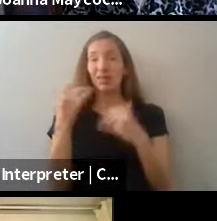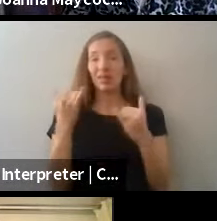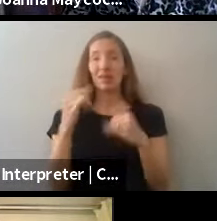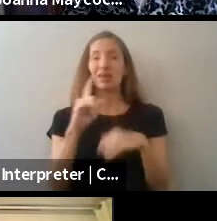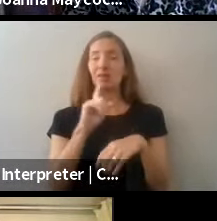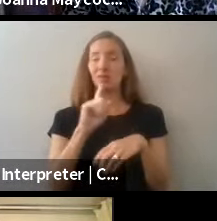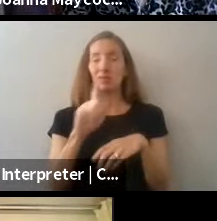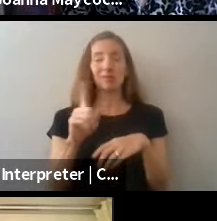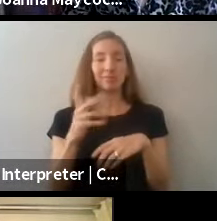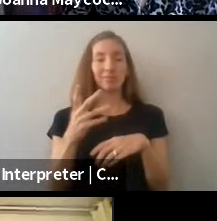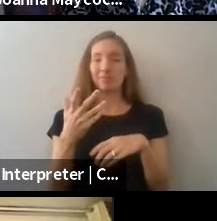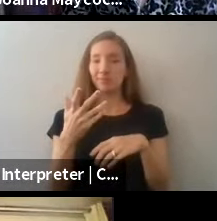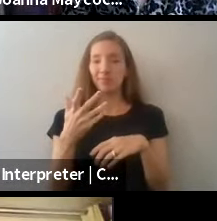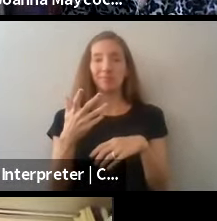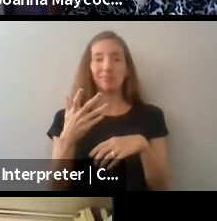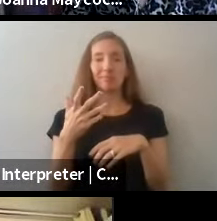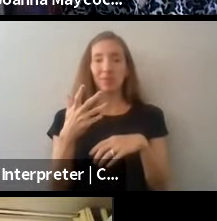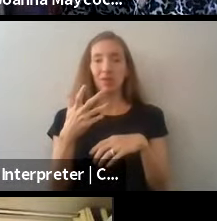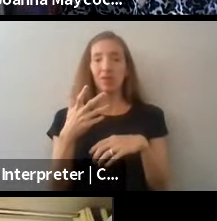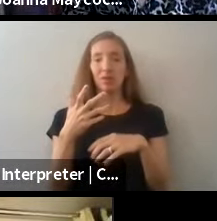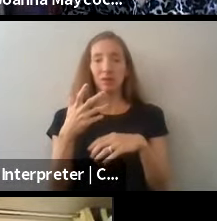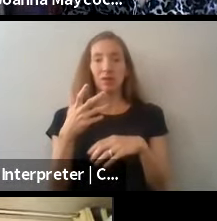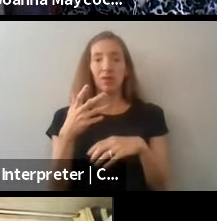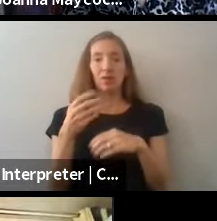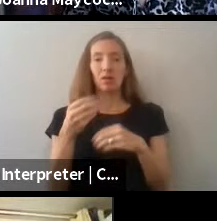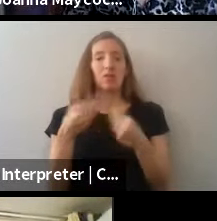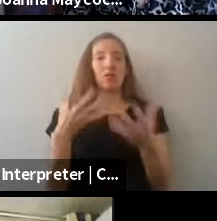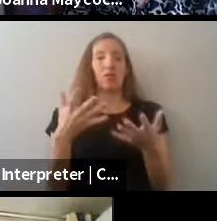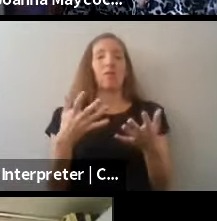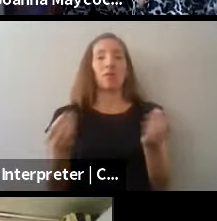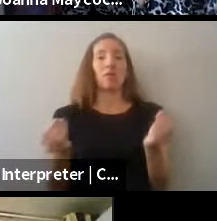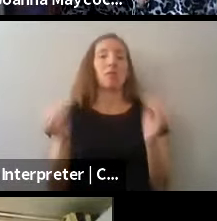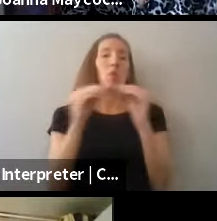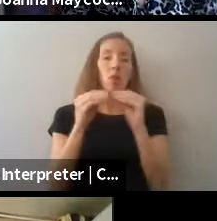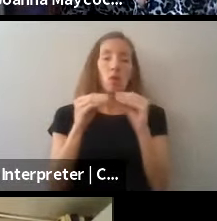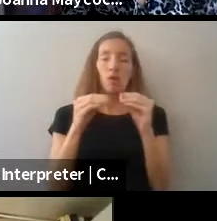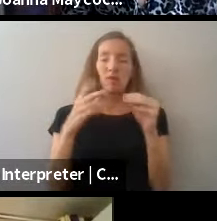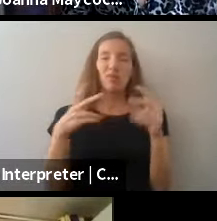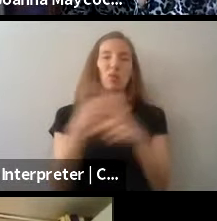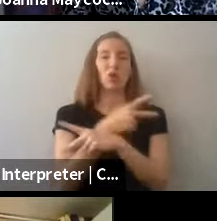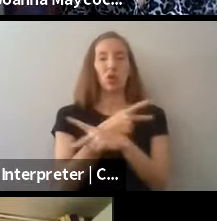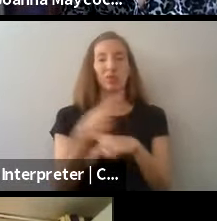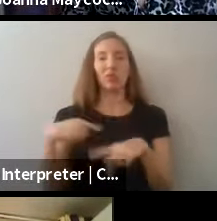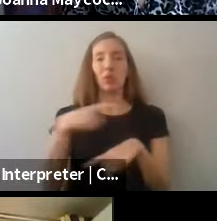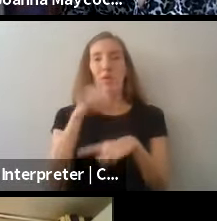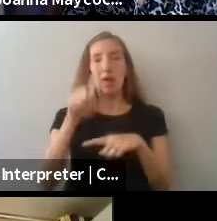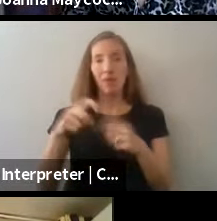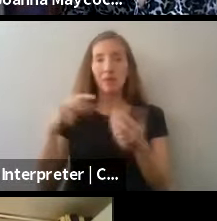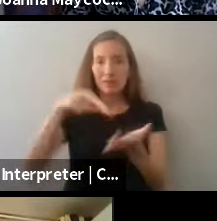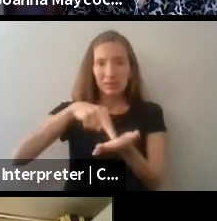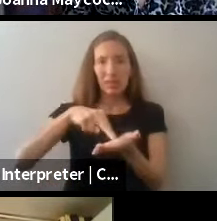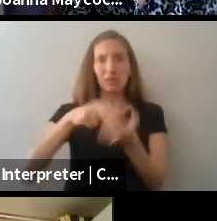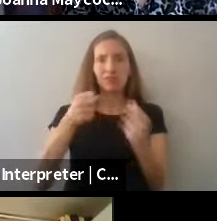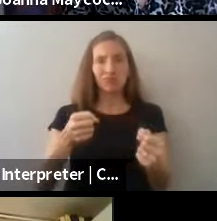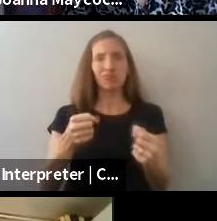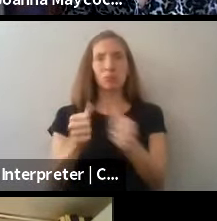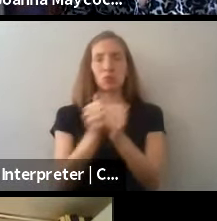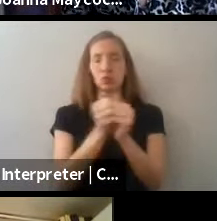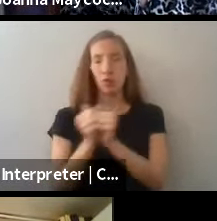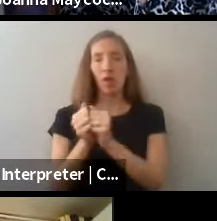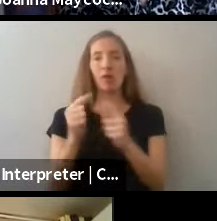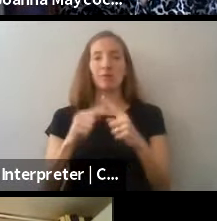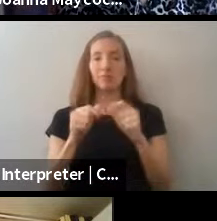reversing our hard-won gains. We as the Generation Equality Forum really must stand together and try to resist any rollback, and fighting for gender